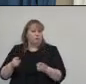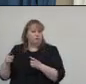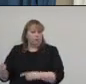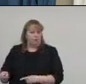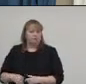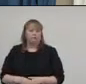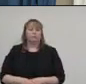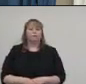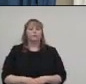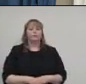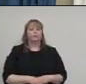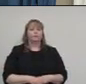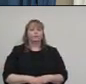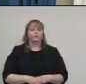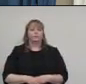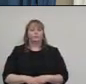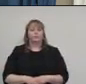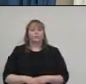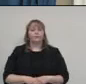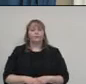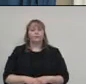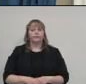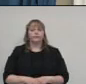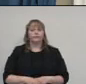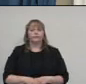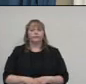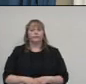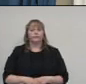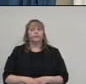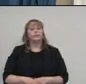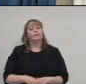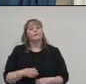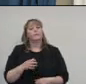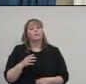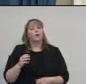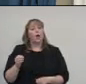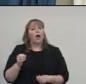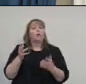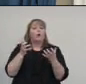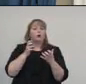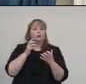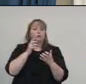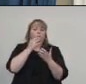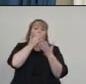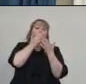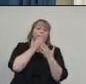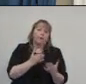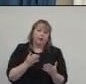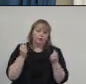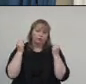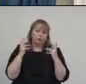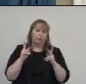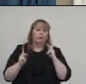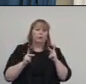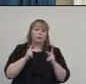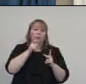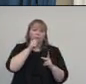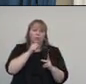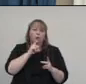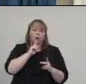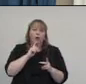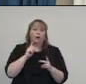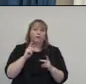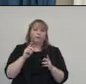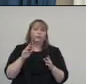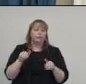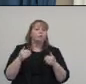1. It'll determine what the county comes up with, the different counties in terms of handling that. Director Brown is here with us this